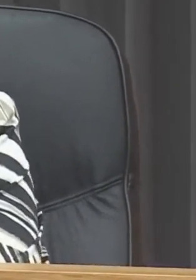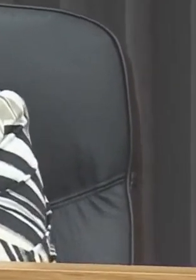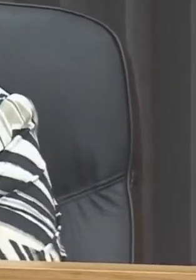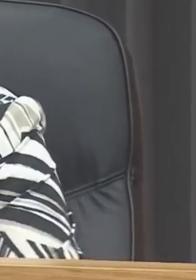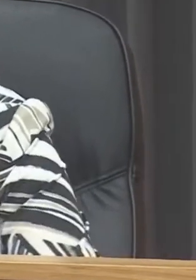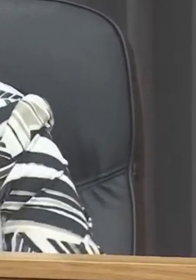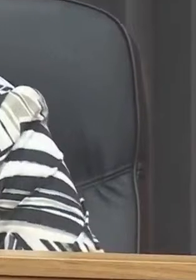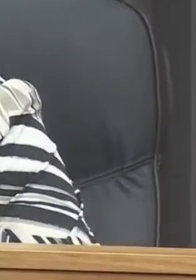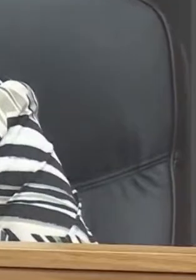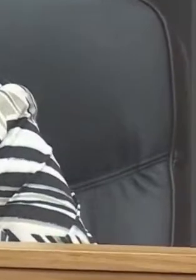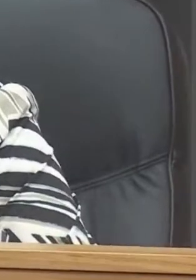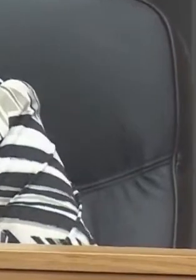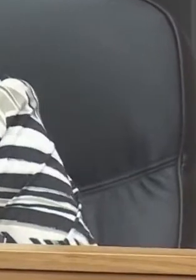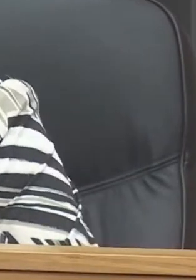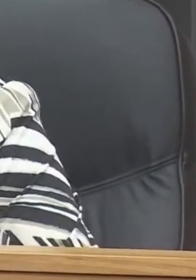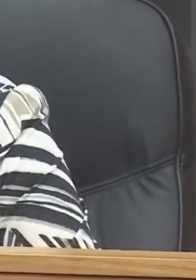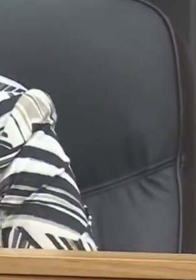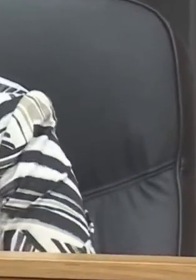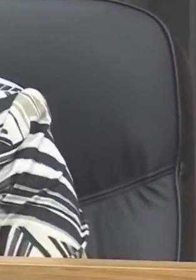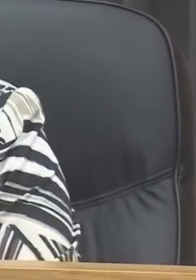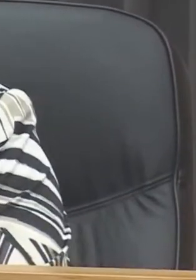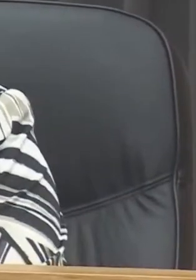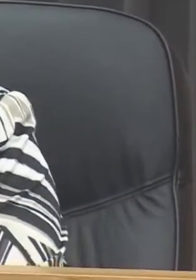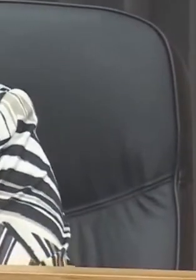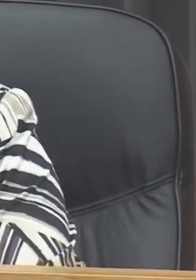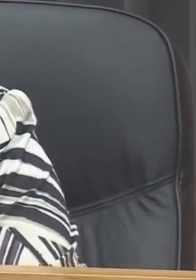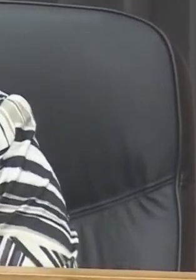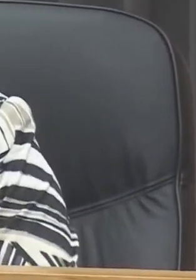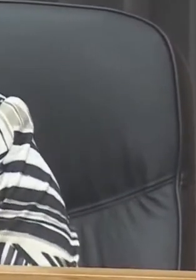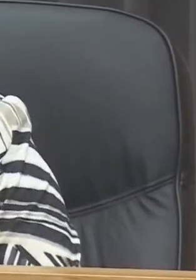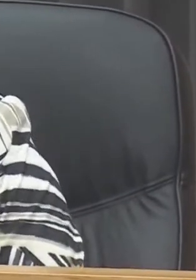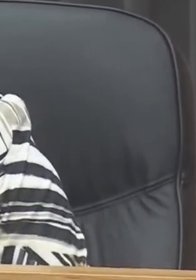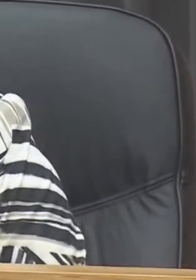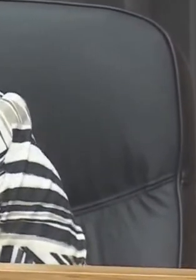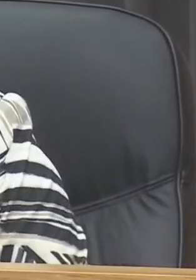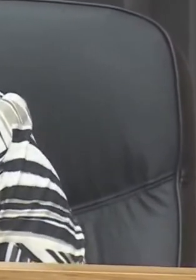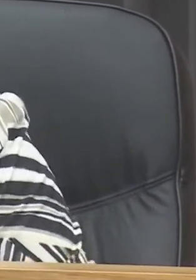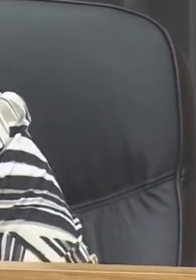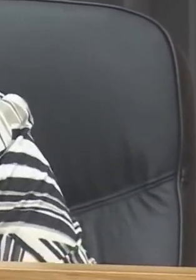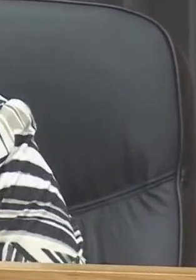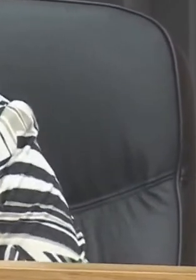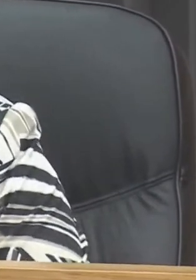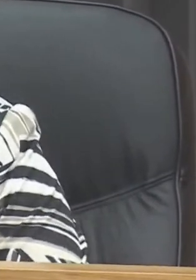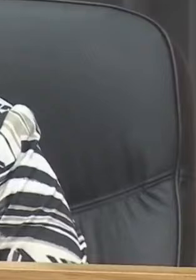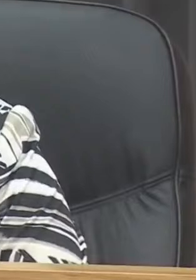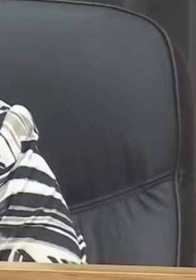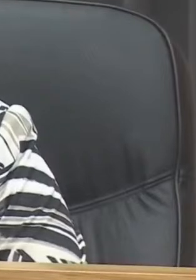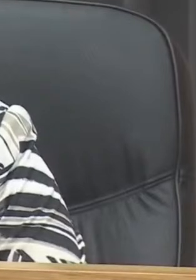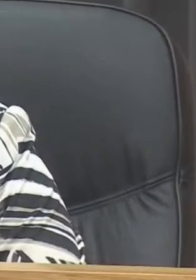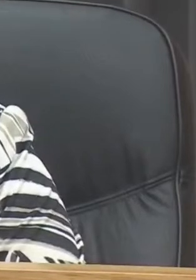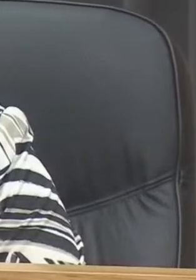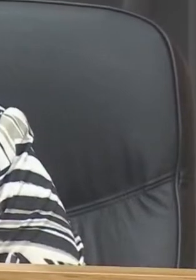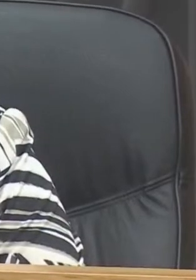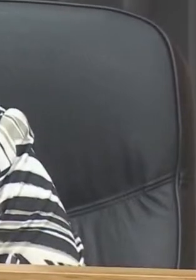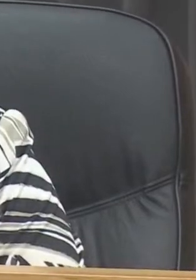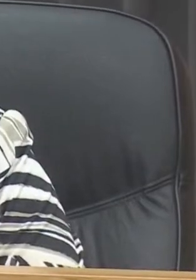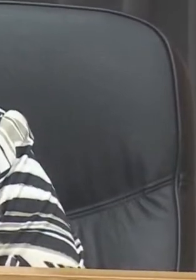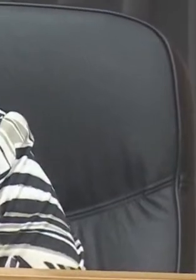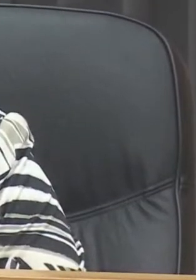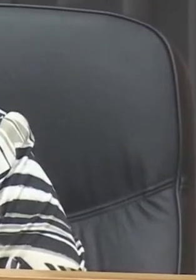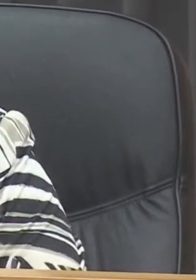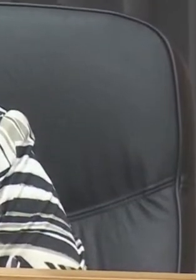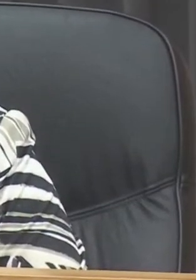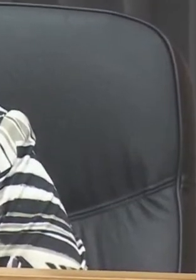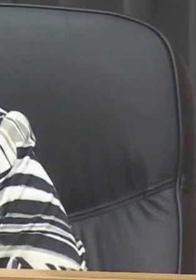Bon après-midi à toutes et à tous. Good afternoon, everyone. We have all been through a very long and difficult